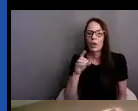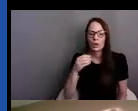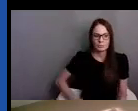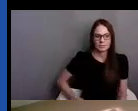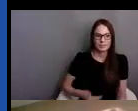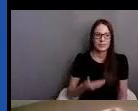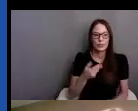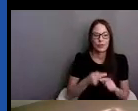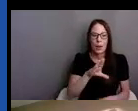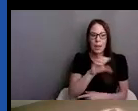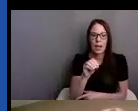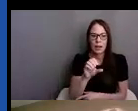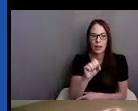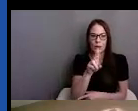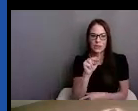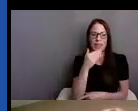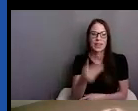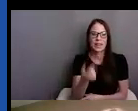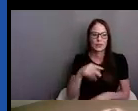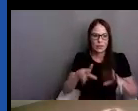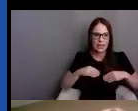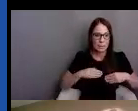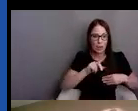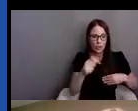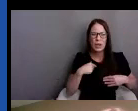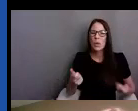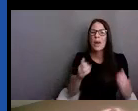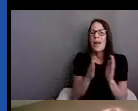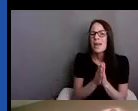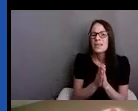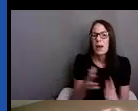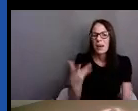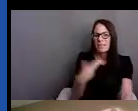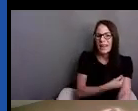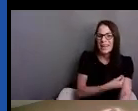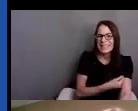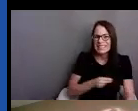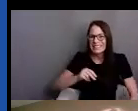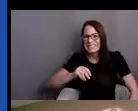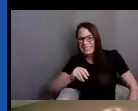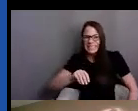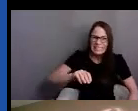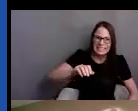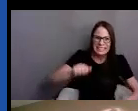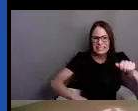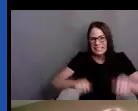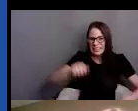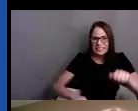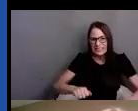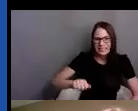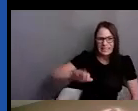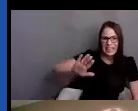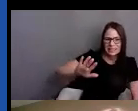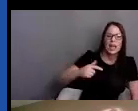my question. I wanted to ask about vaccine hesitancy, and I'm wondering how you think the effort against